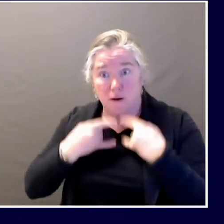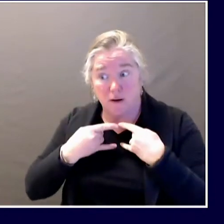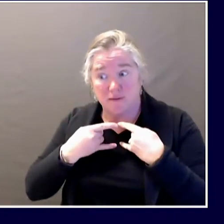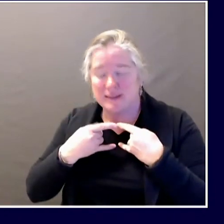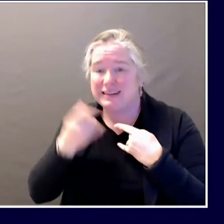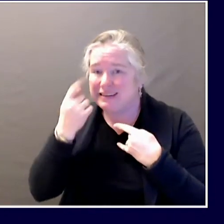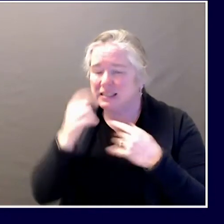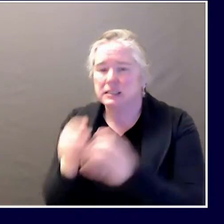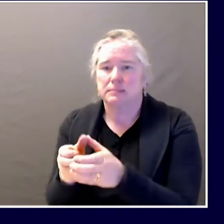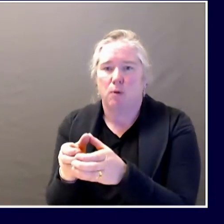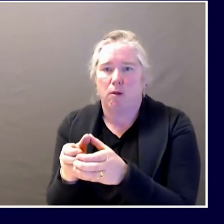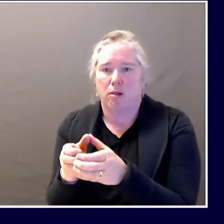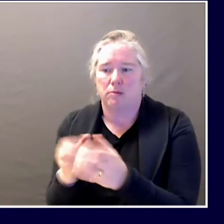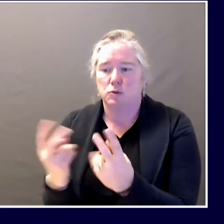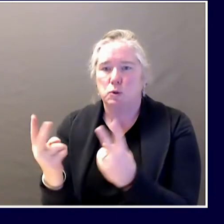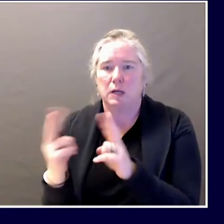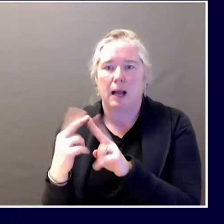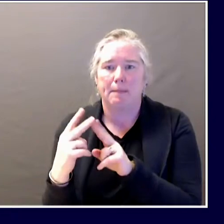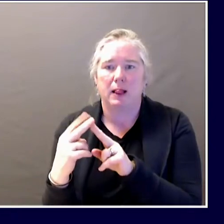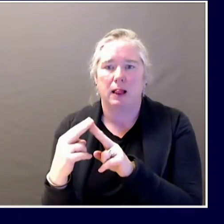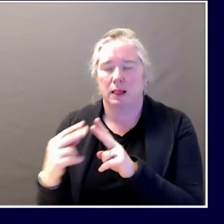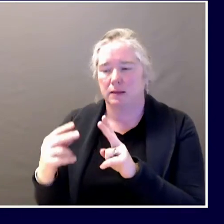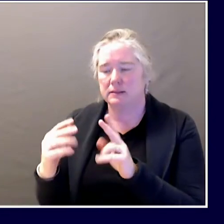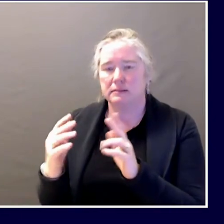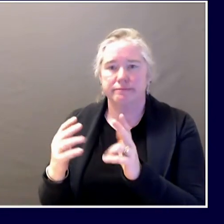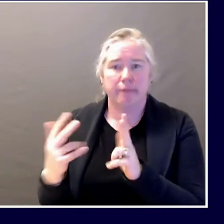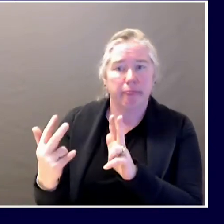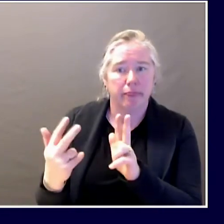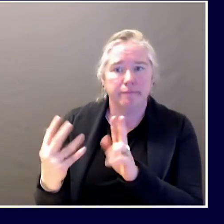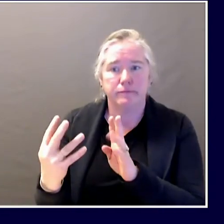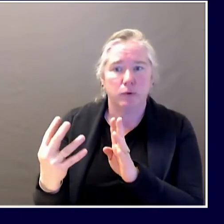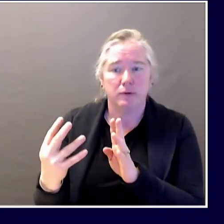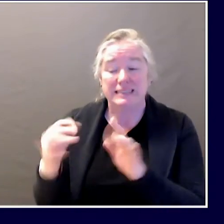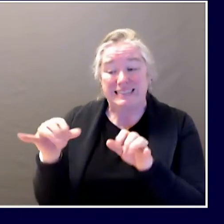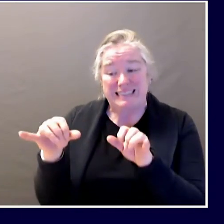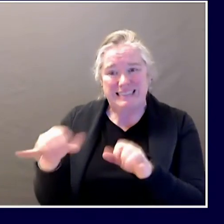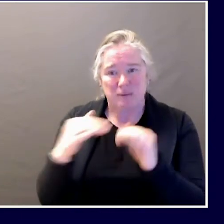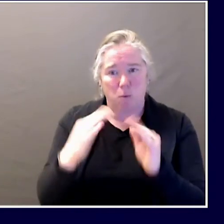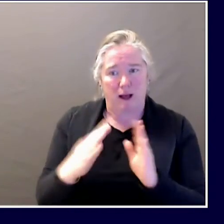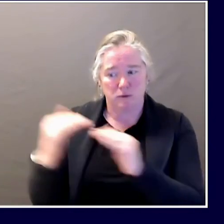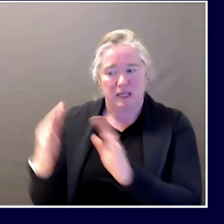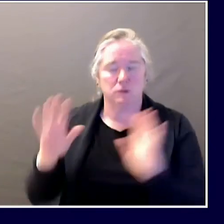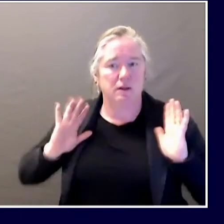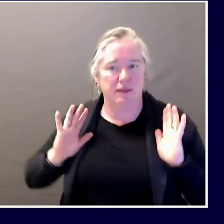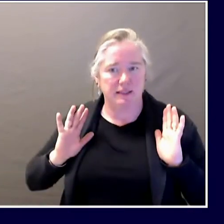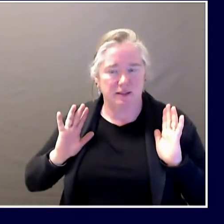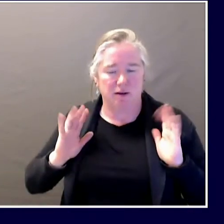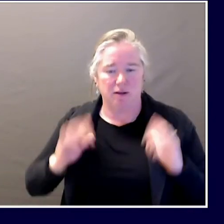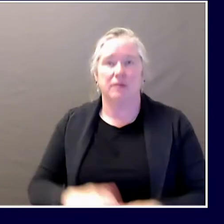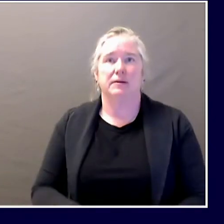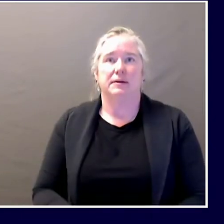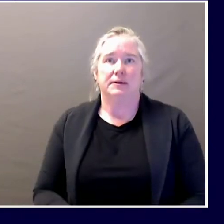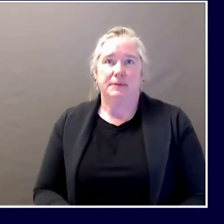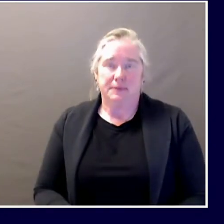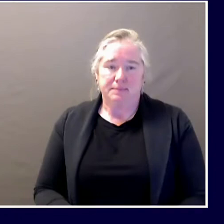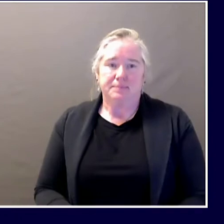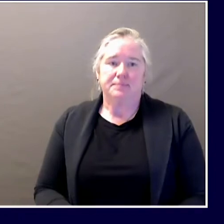No longer must fully vaccinated folks avoid gathering with fully vaccinated